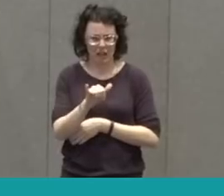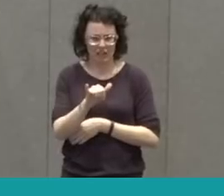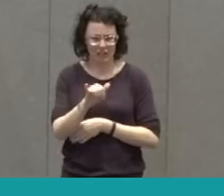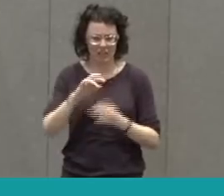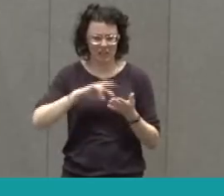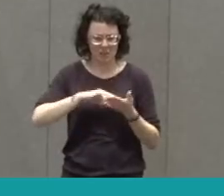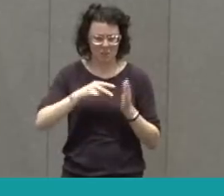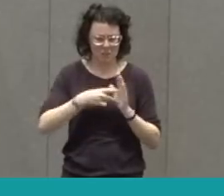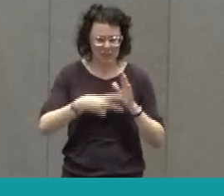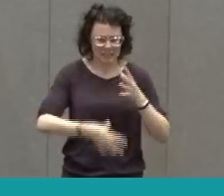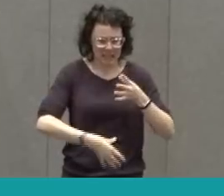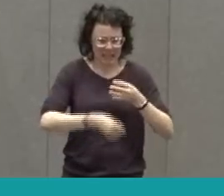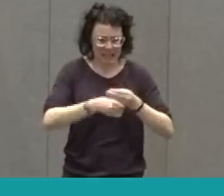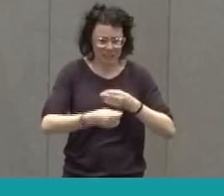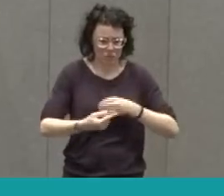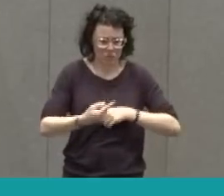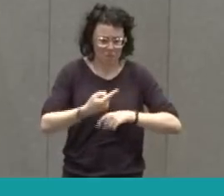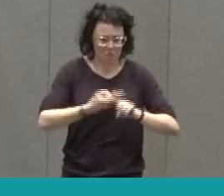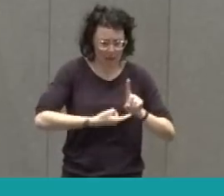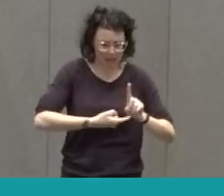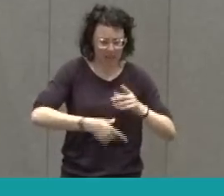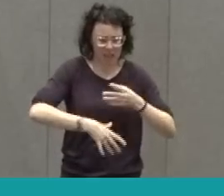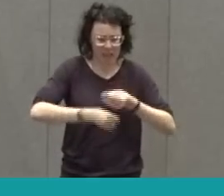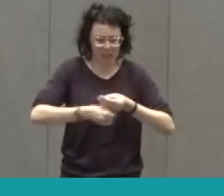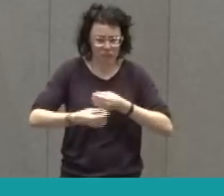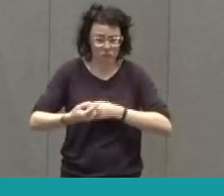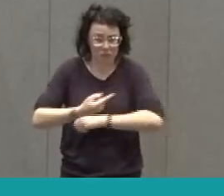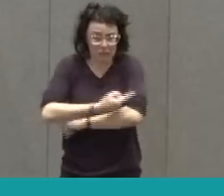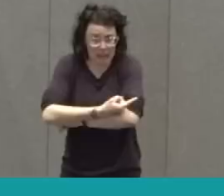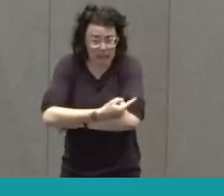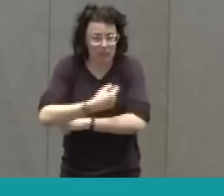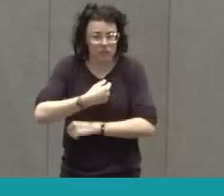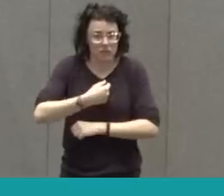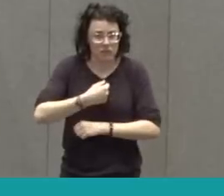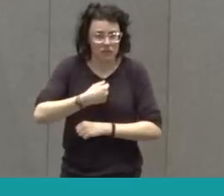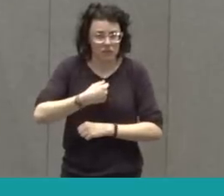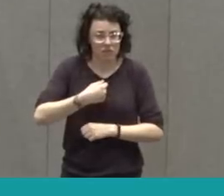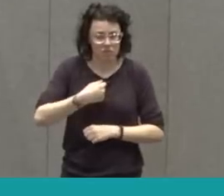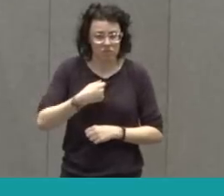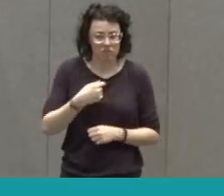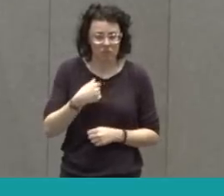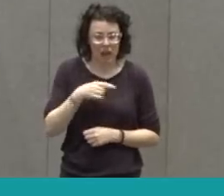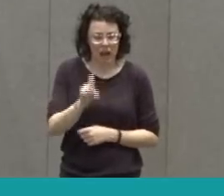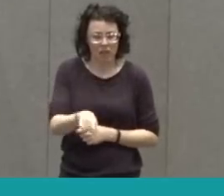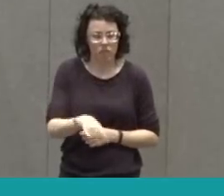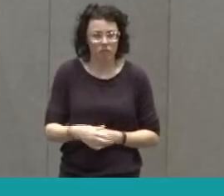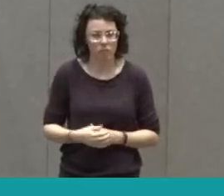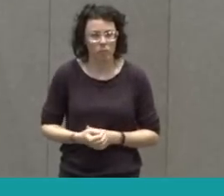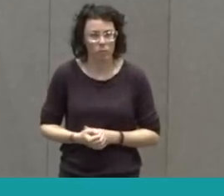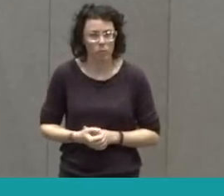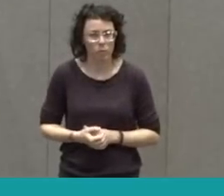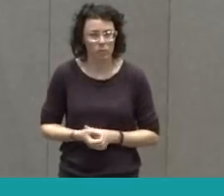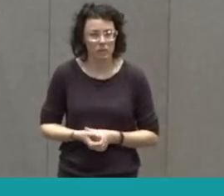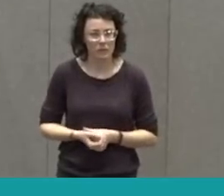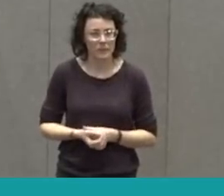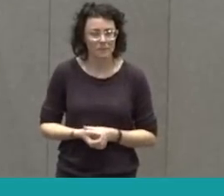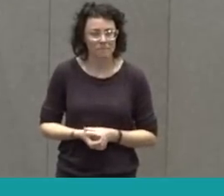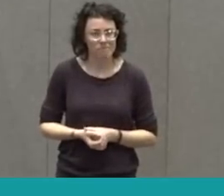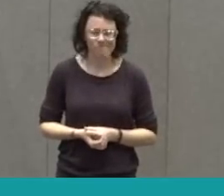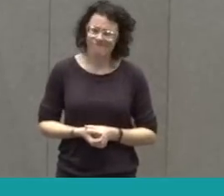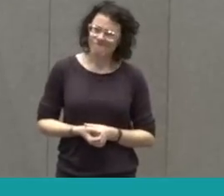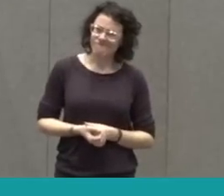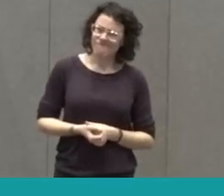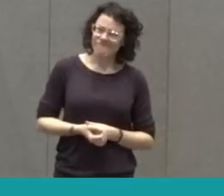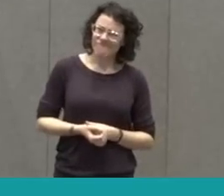extra days and months from those extra months, those 7 months. But how can we figure out how